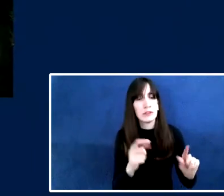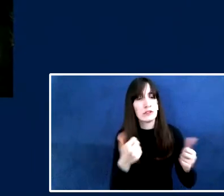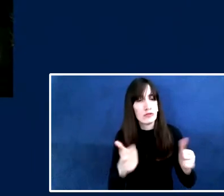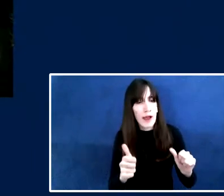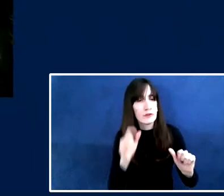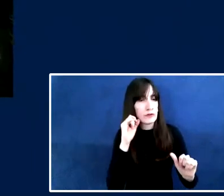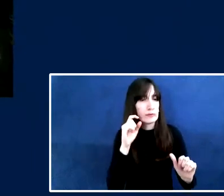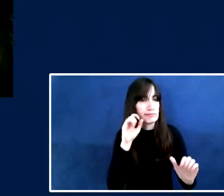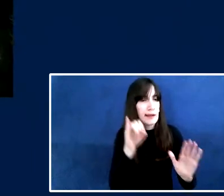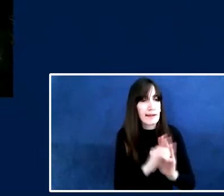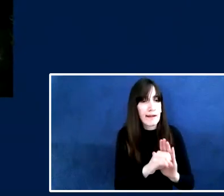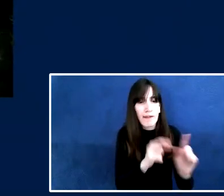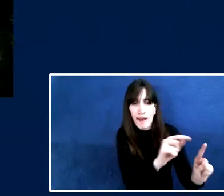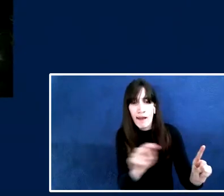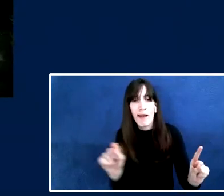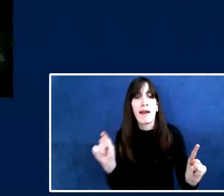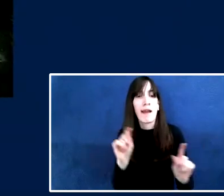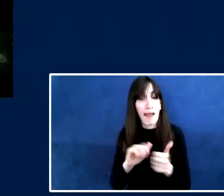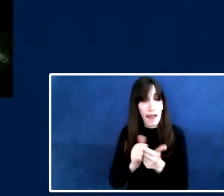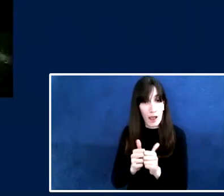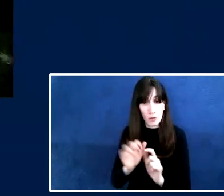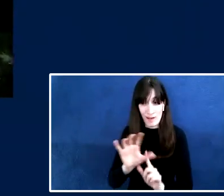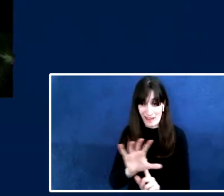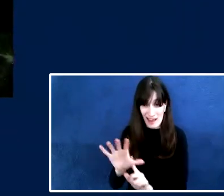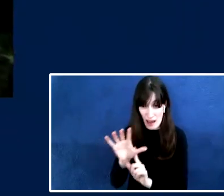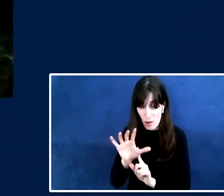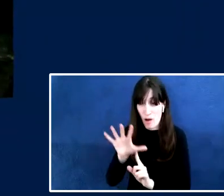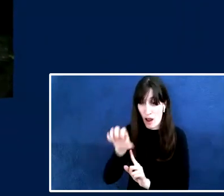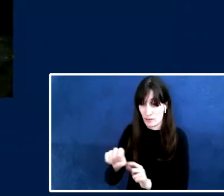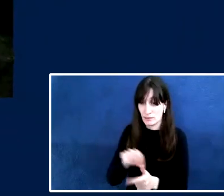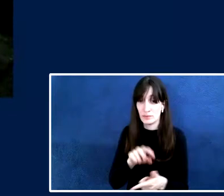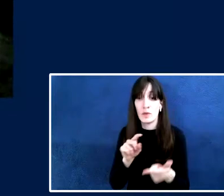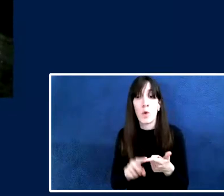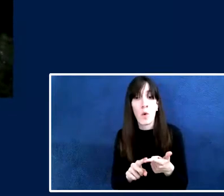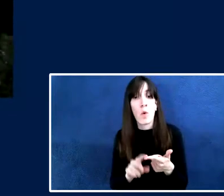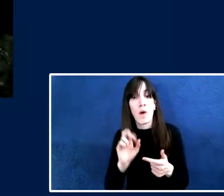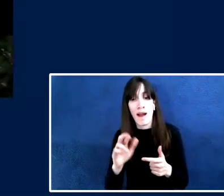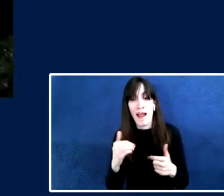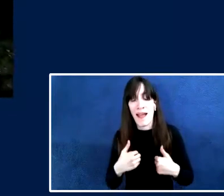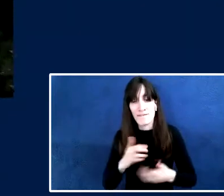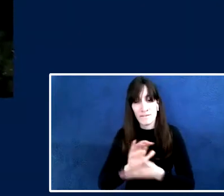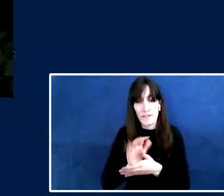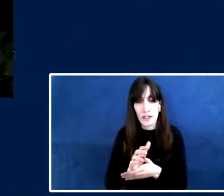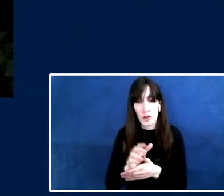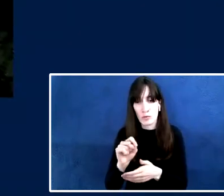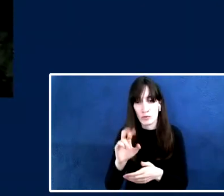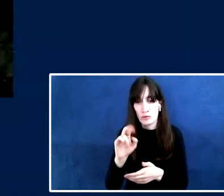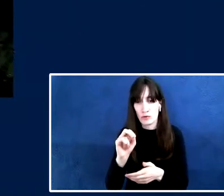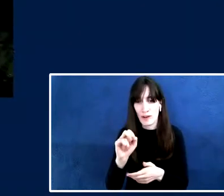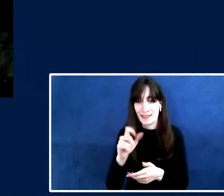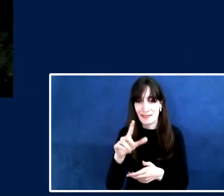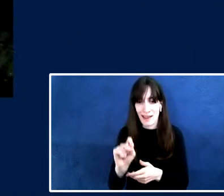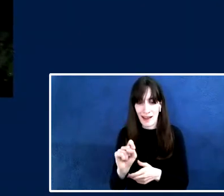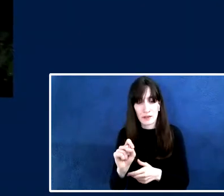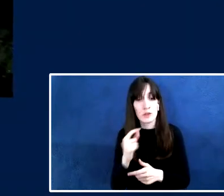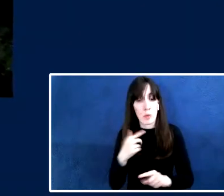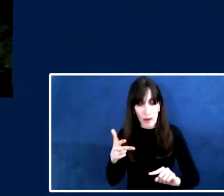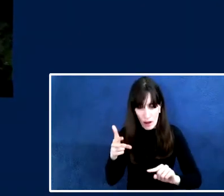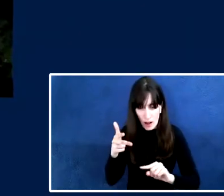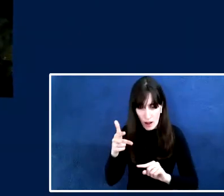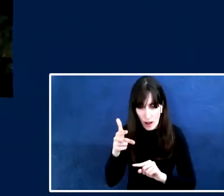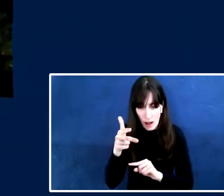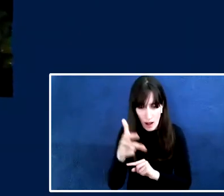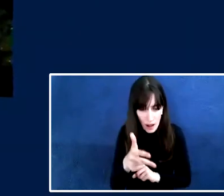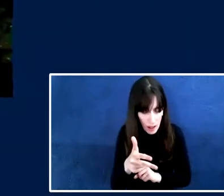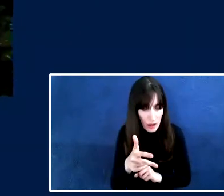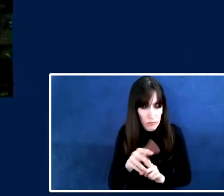is with this camera. Another is with ROV video transects, where we fly across the bottom and record video. And a third is